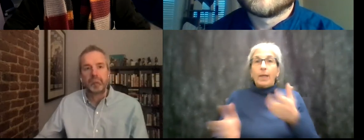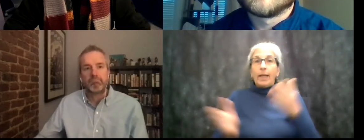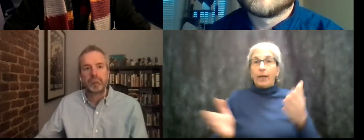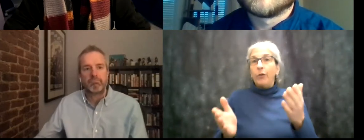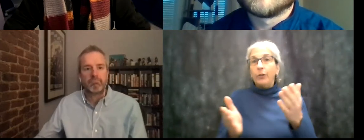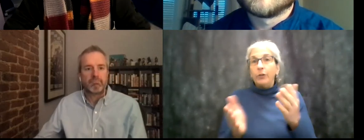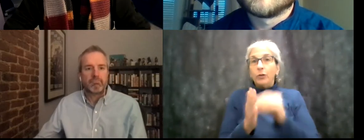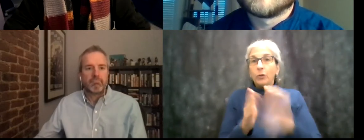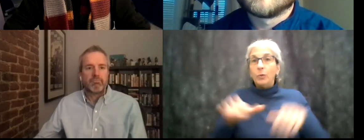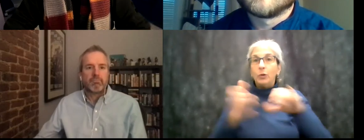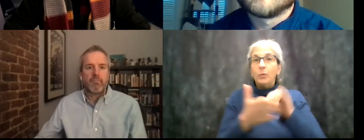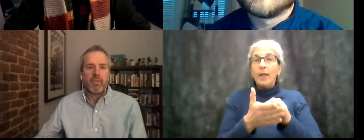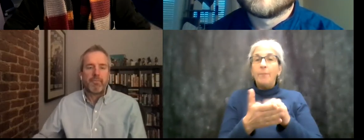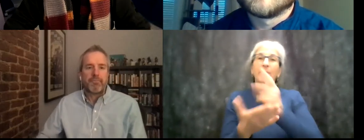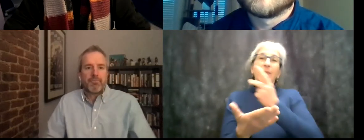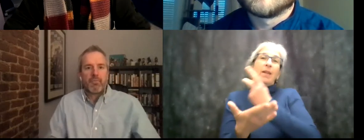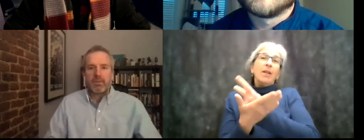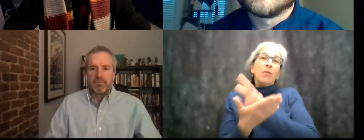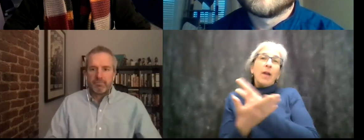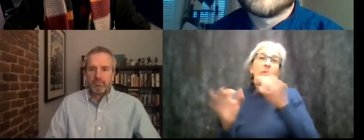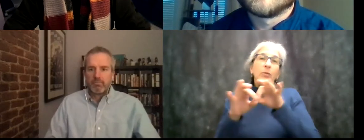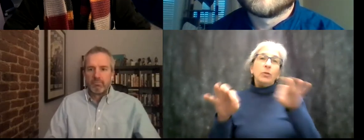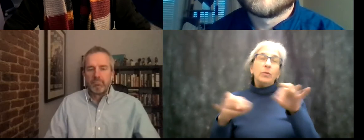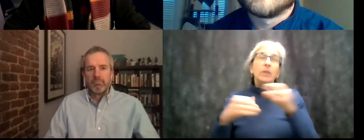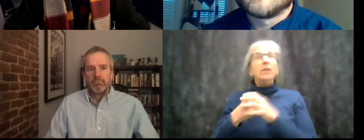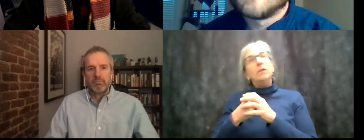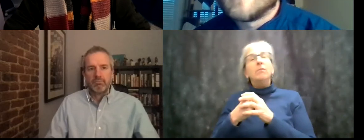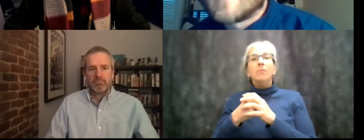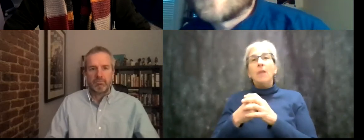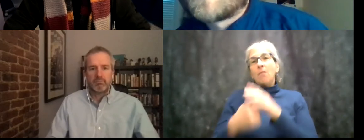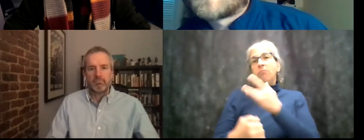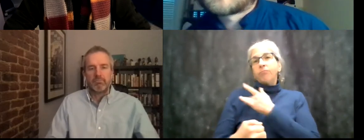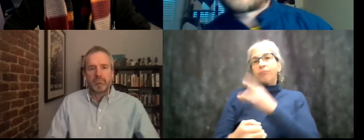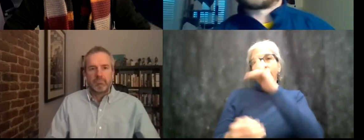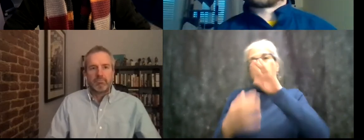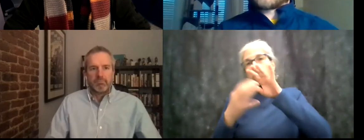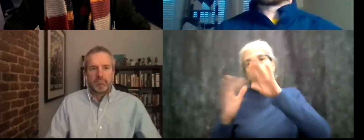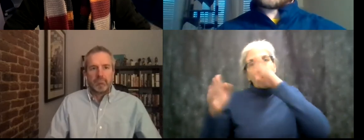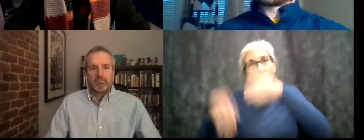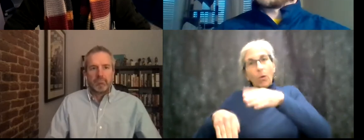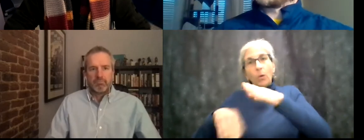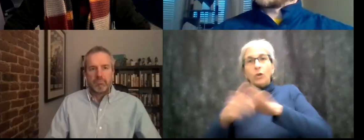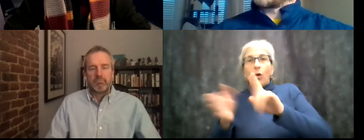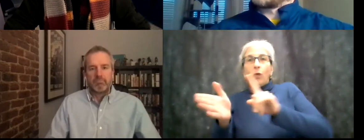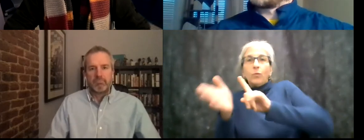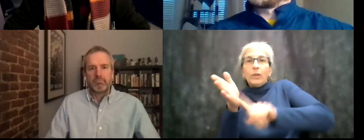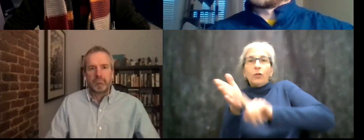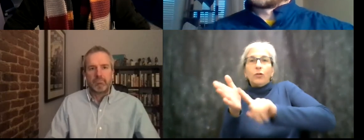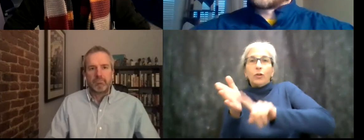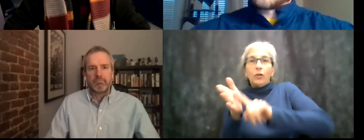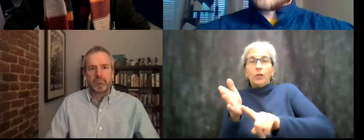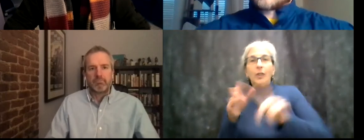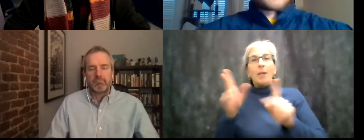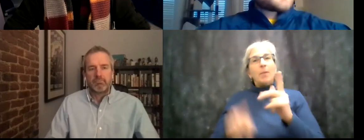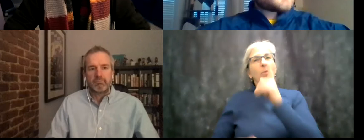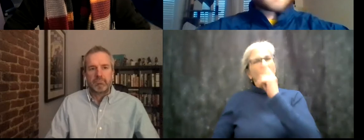Graduate degrees are typically right now more research oriented. So those are folks that are trying to figure out where